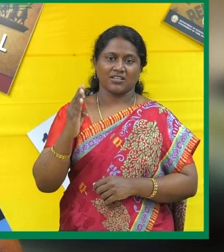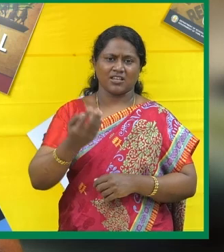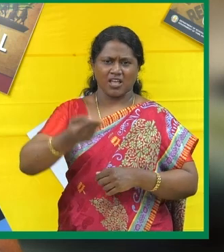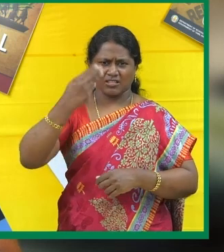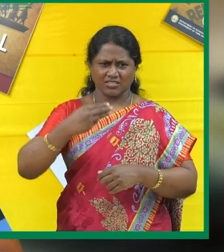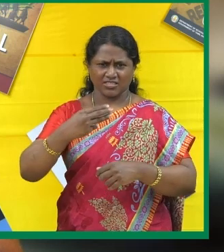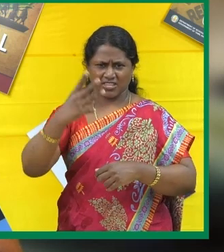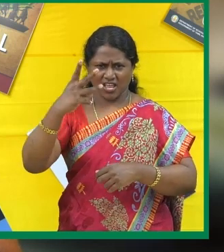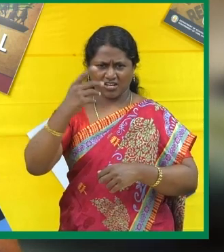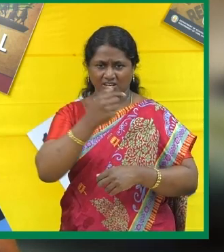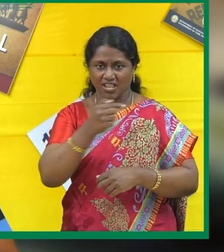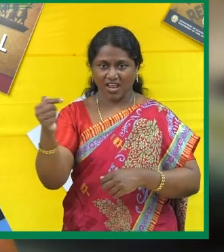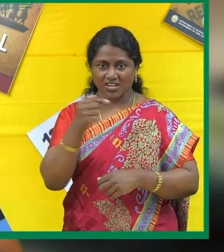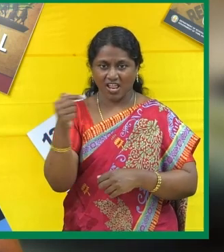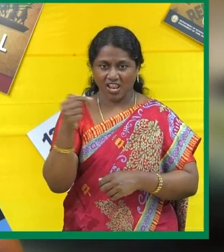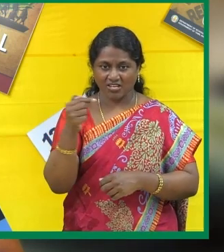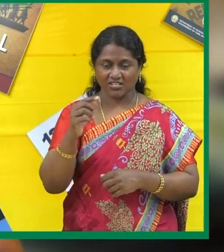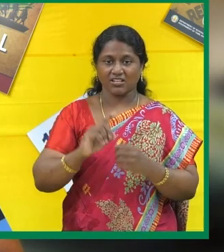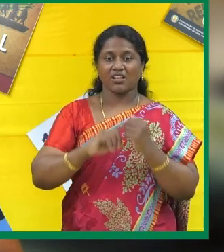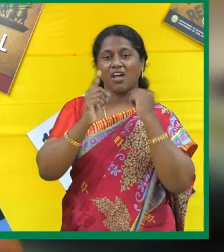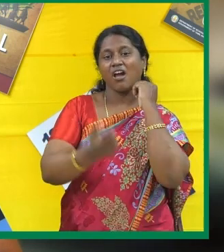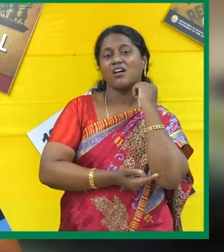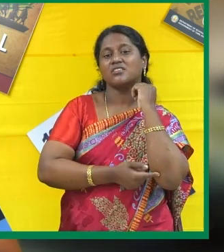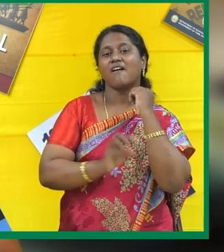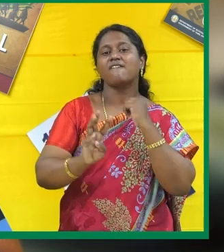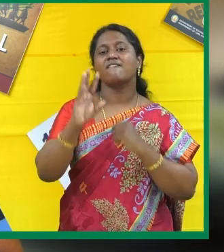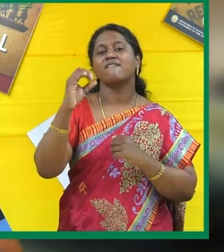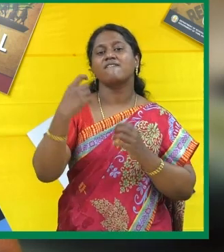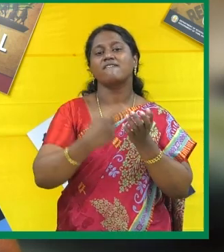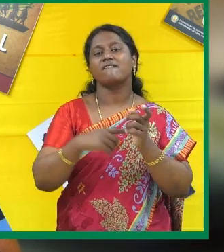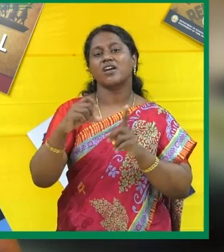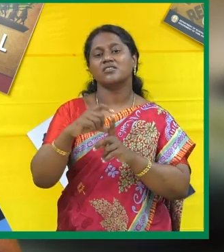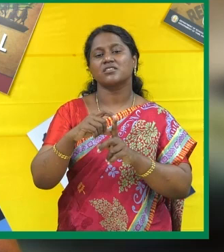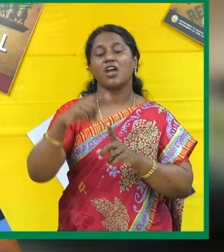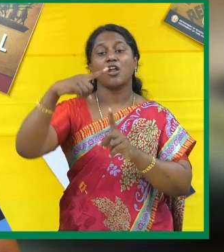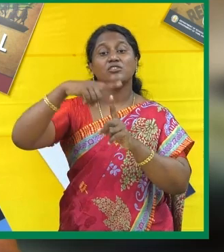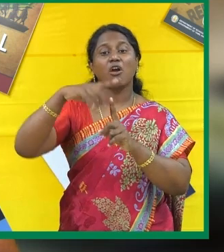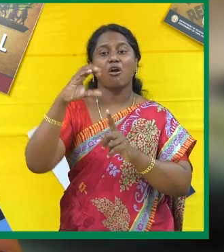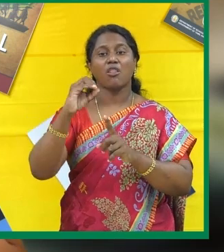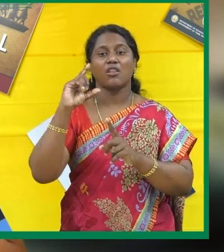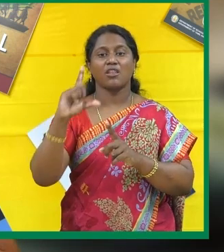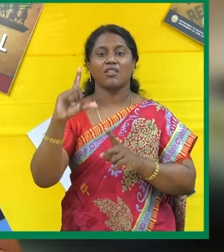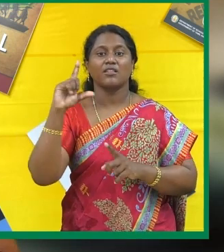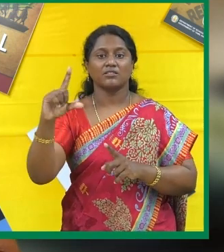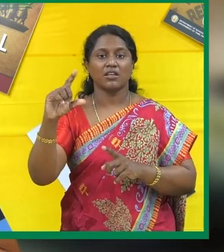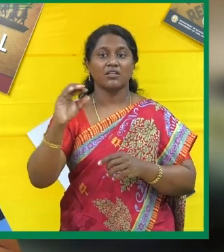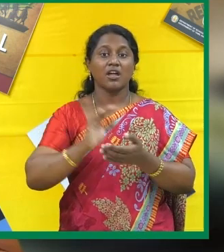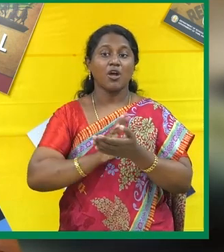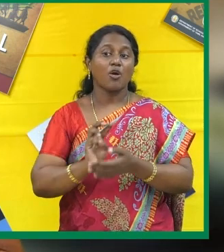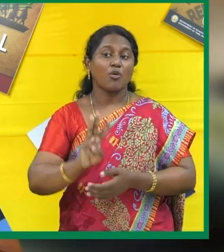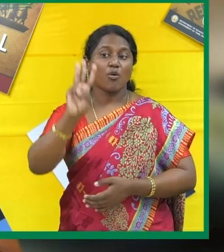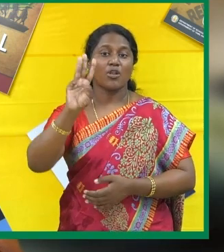you see the third line. Third line, last word, tall. Whole, tall. It looks same,